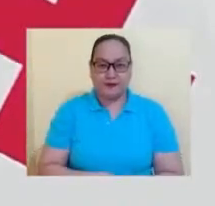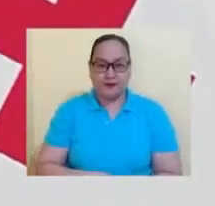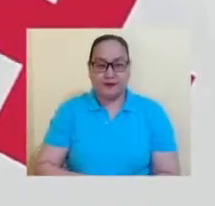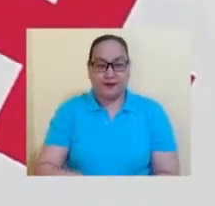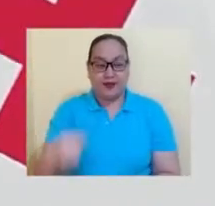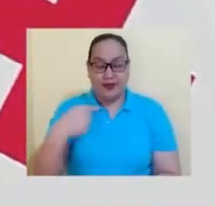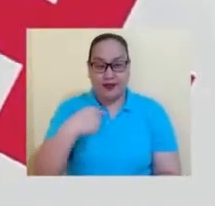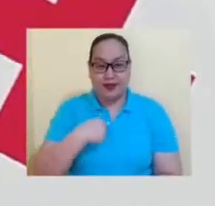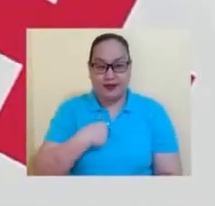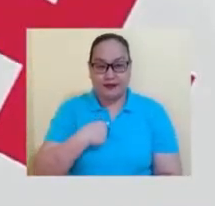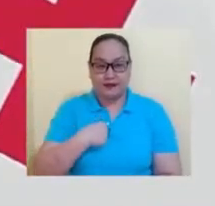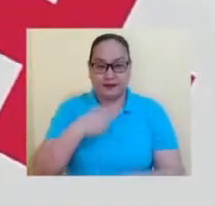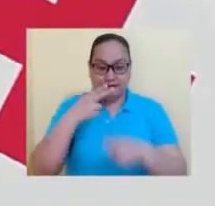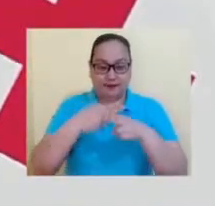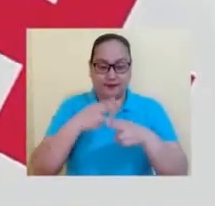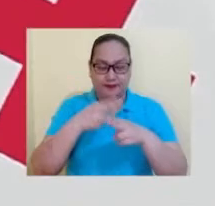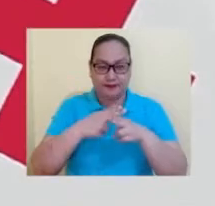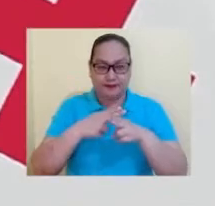I state your name.